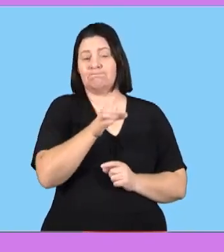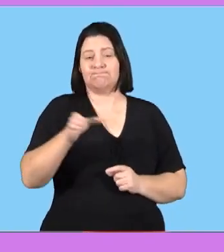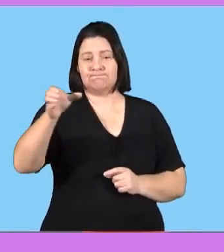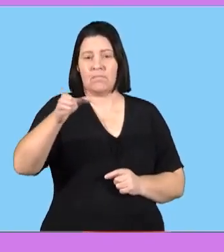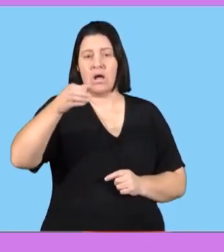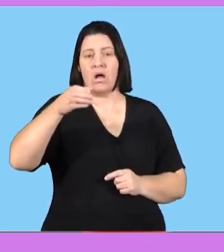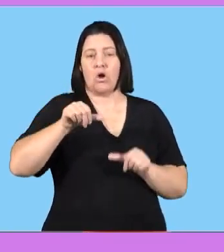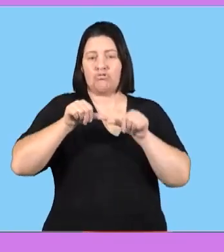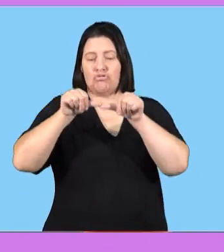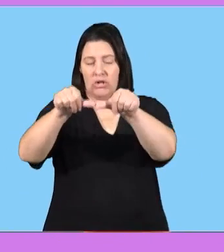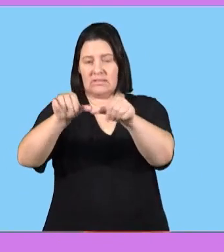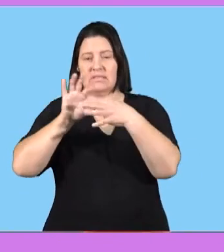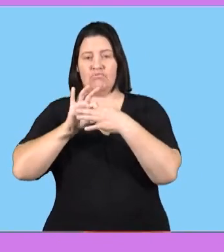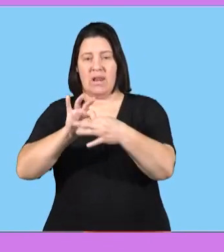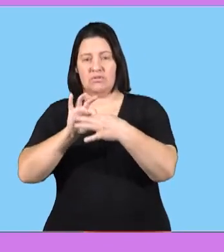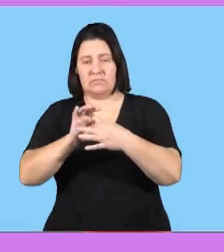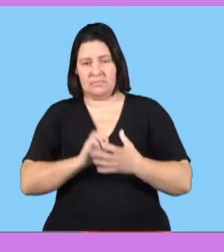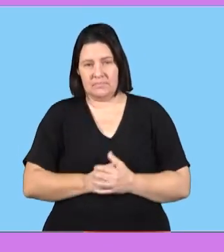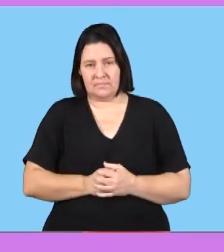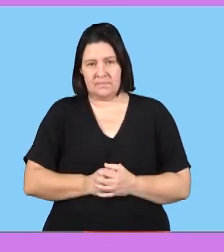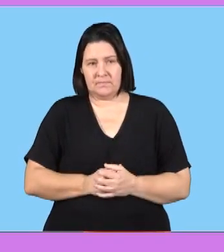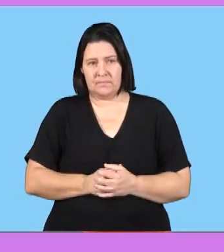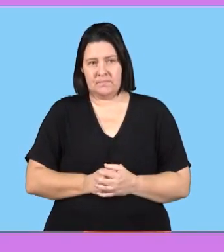is constant relationship.